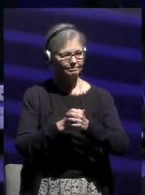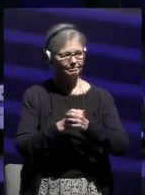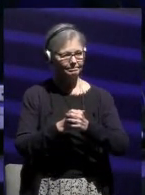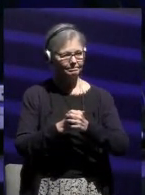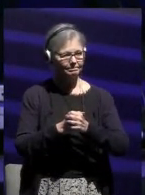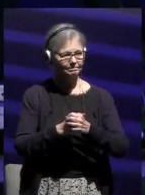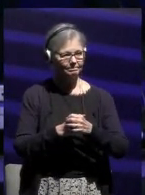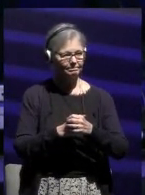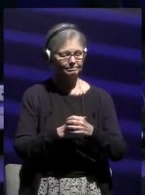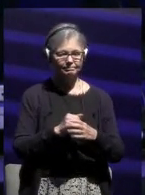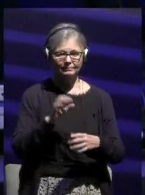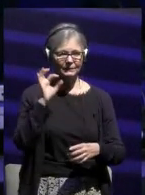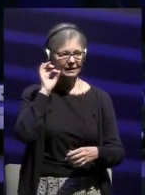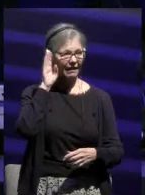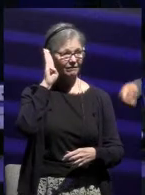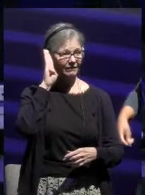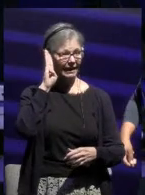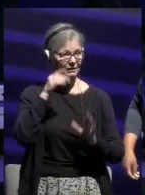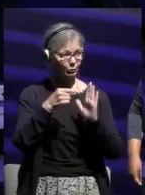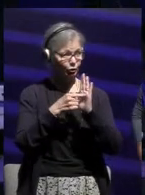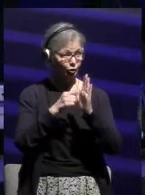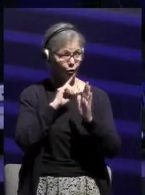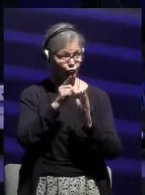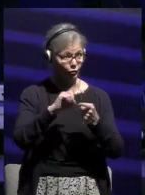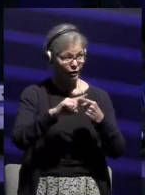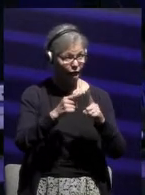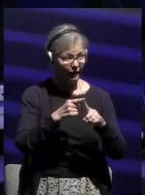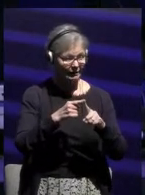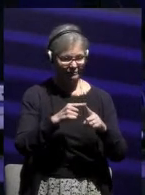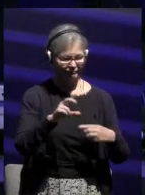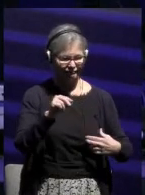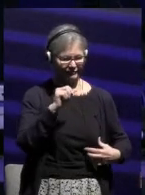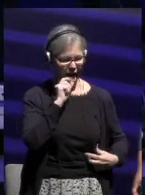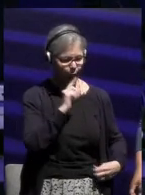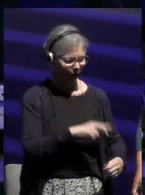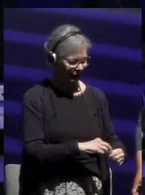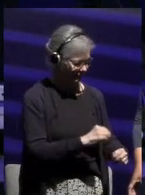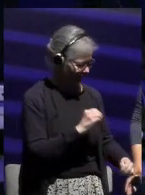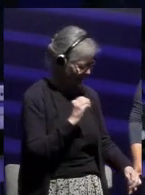Can I tell you, your Facebook page does not represent friendship?